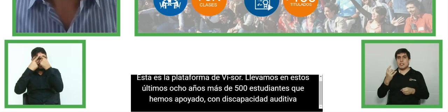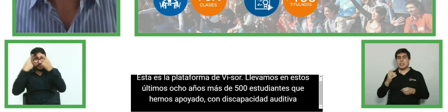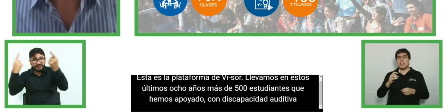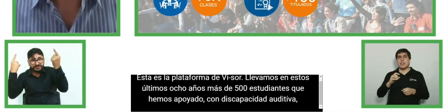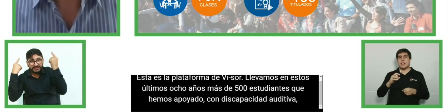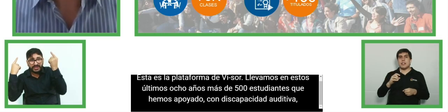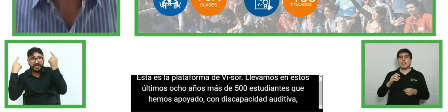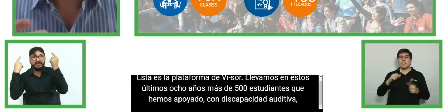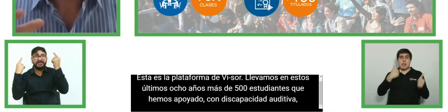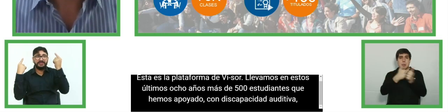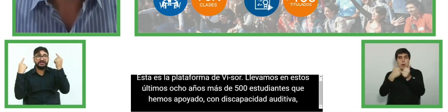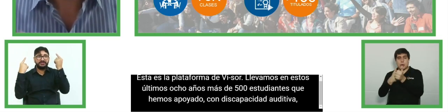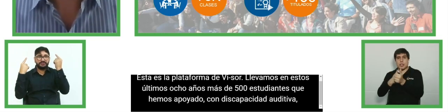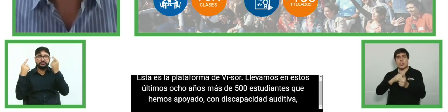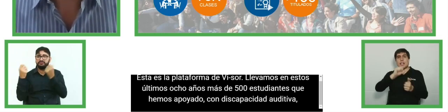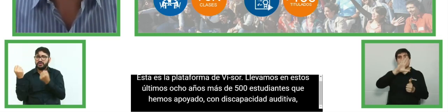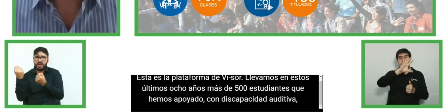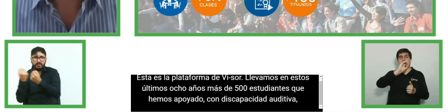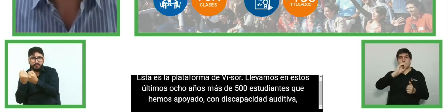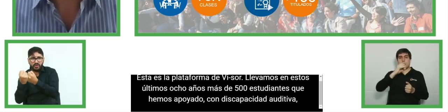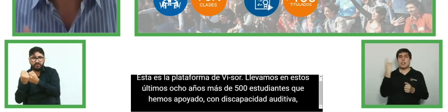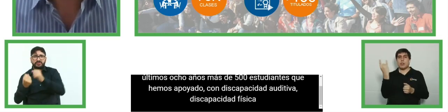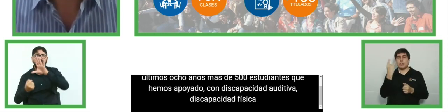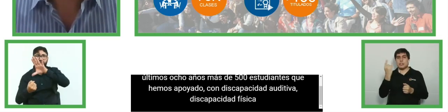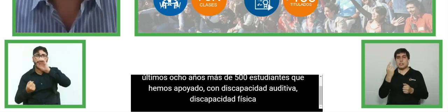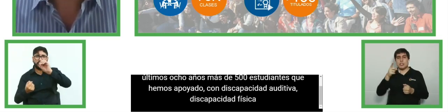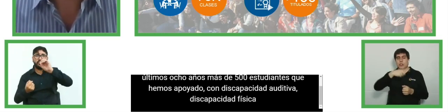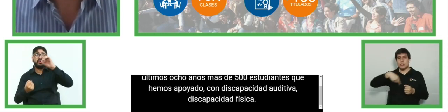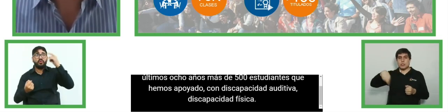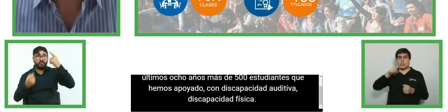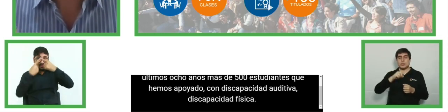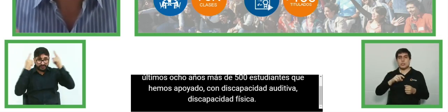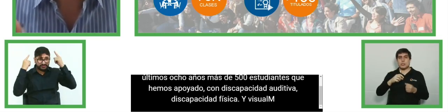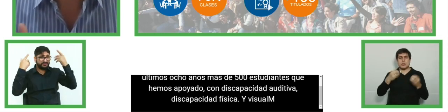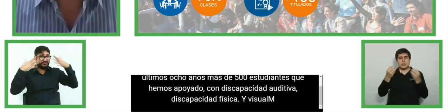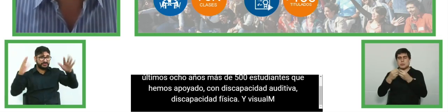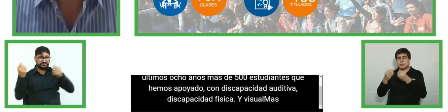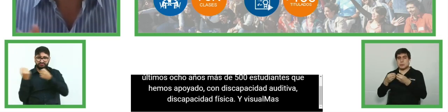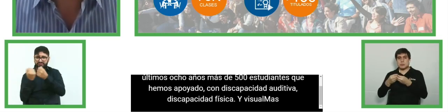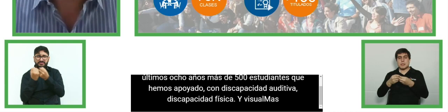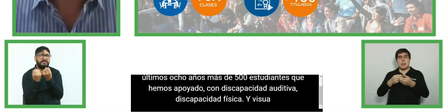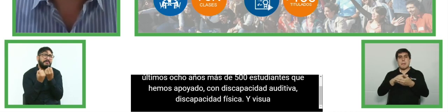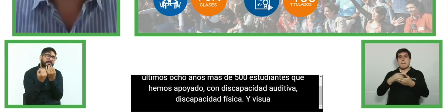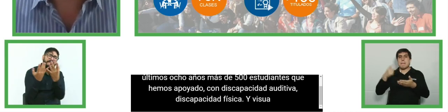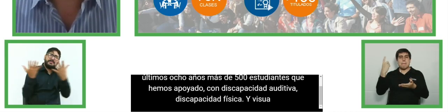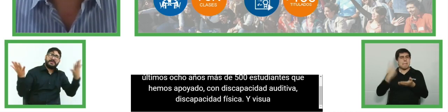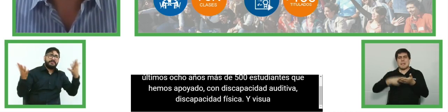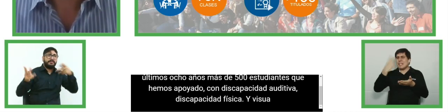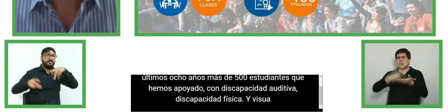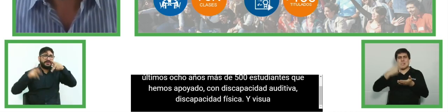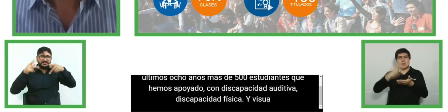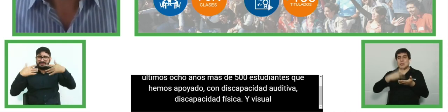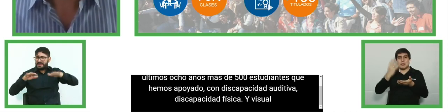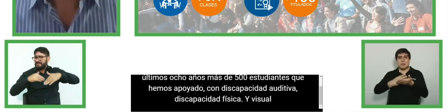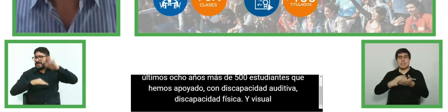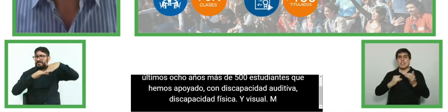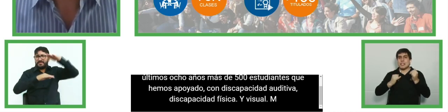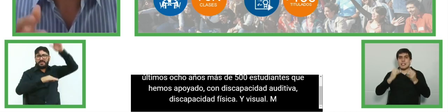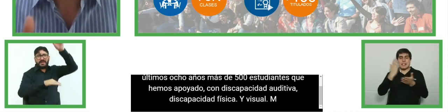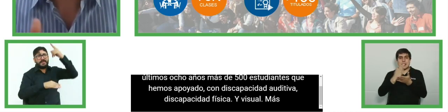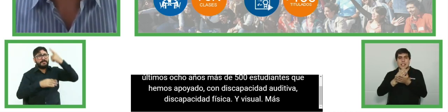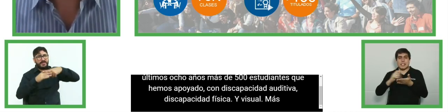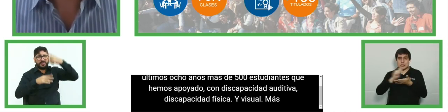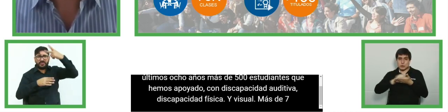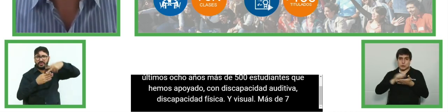over 70,000 classes interpreted and written. More than 100